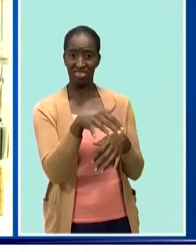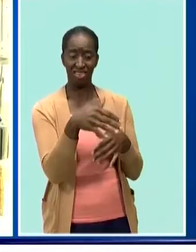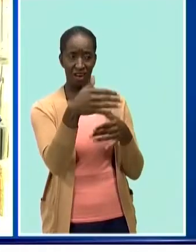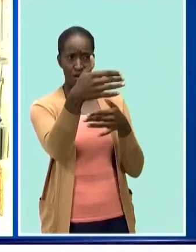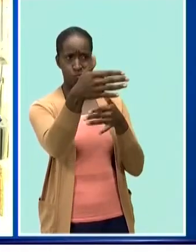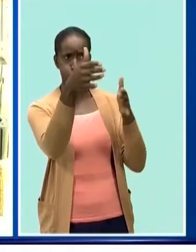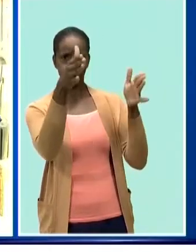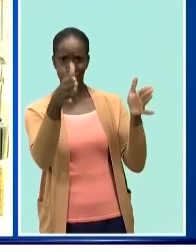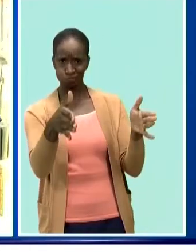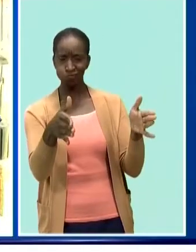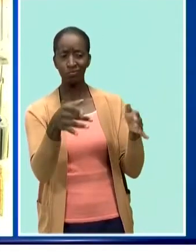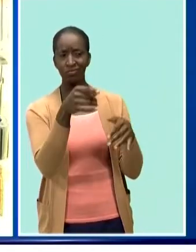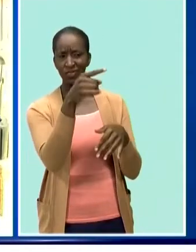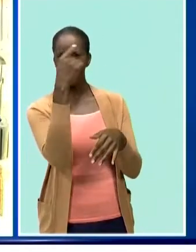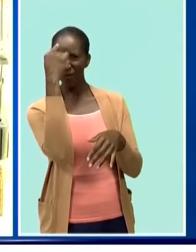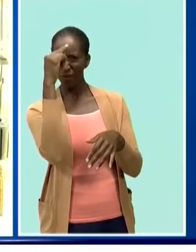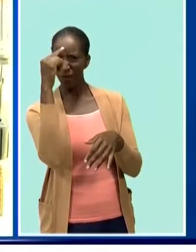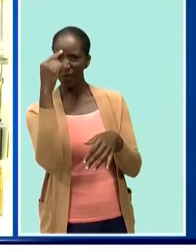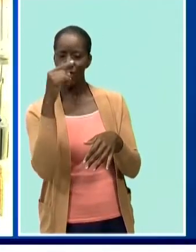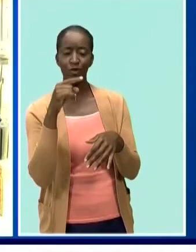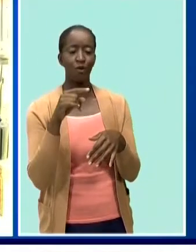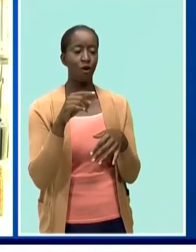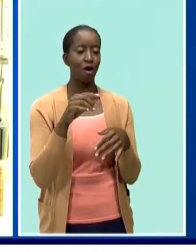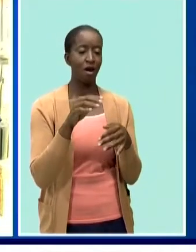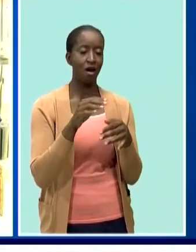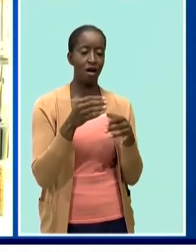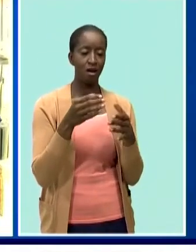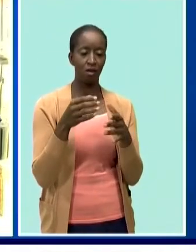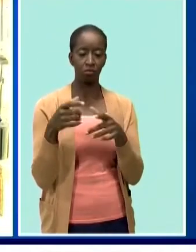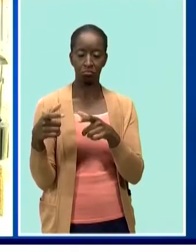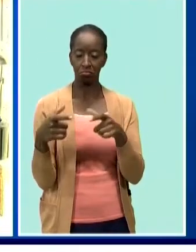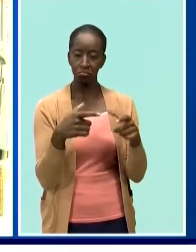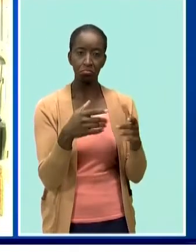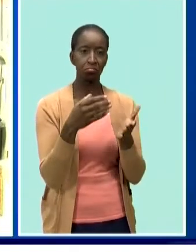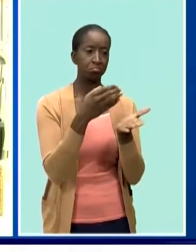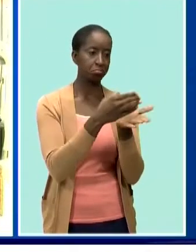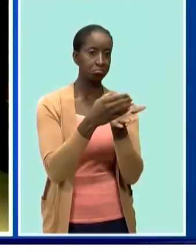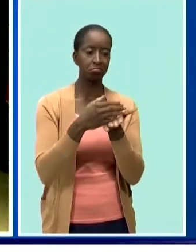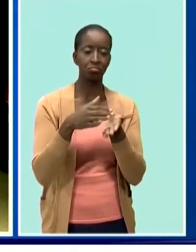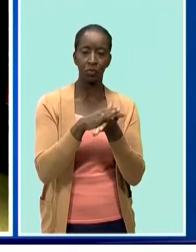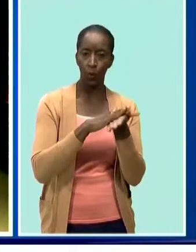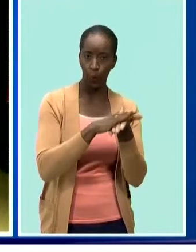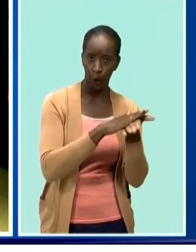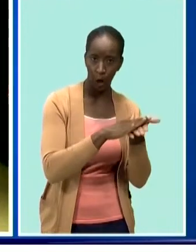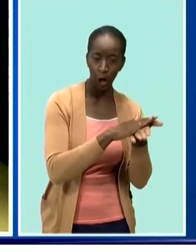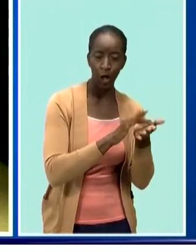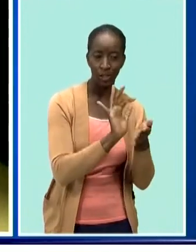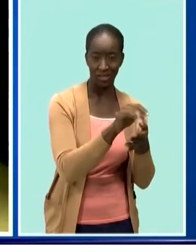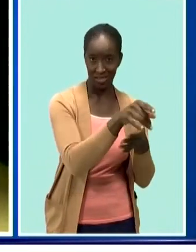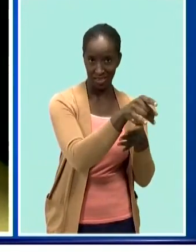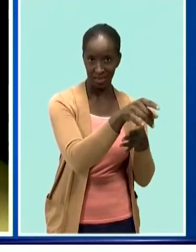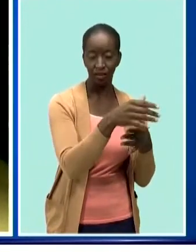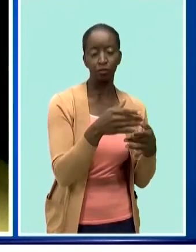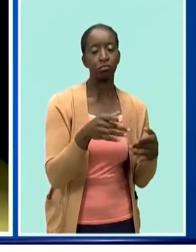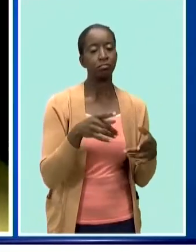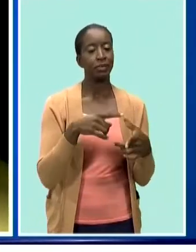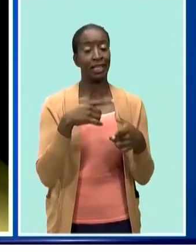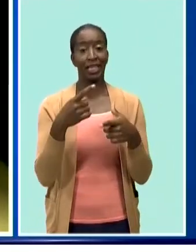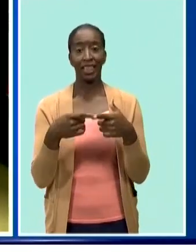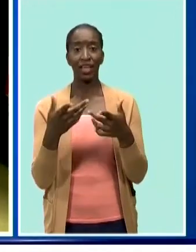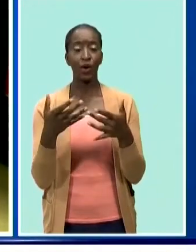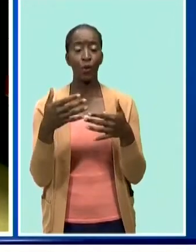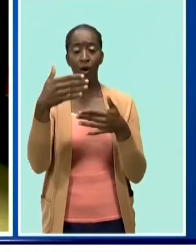based on the success of this, we've already ordered half of our next delivery of laundry detergent to be in refillable totes,